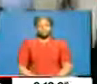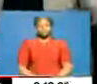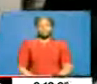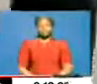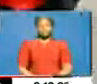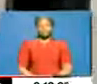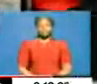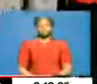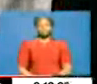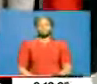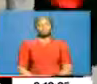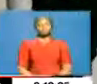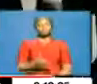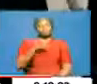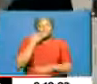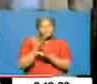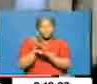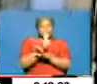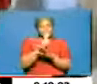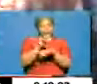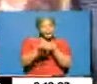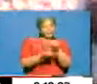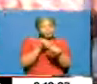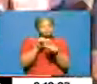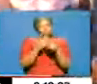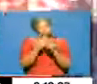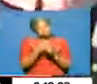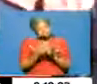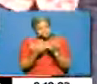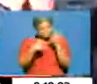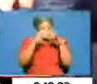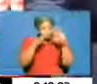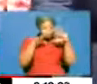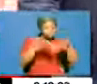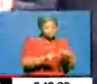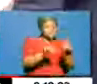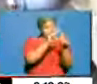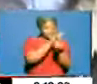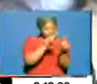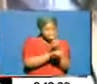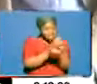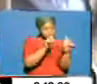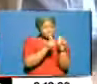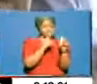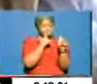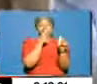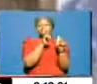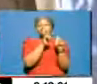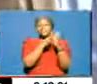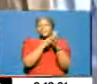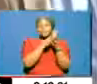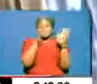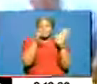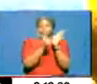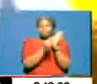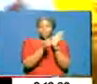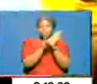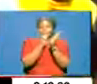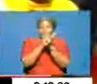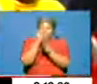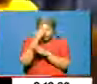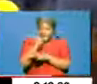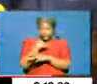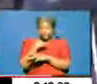And in response to the winner takes it all mantra that was cited as one of the key causes of bitterly contested elections, the